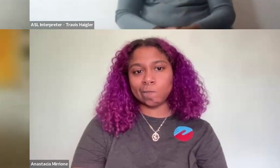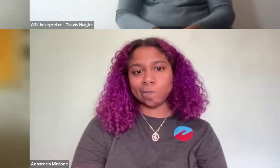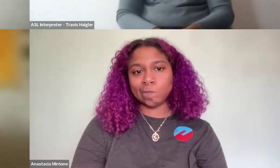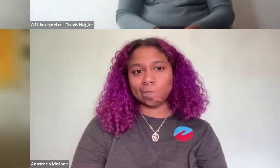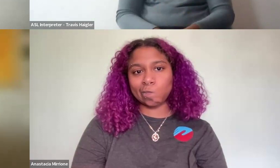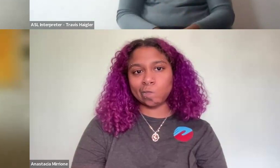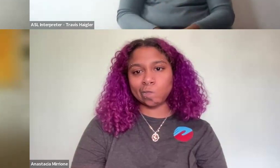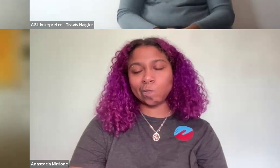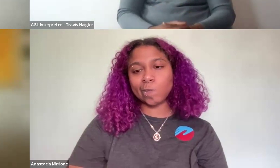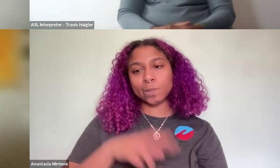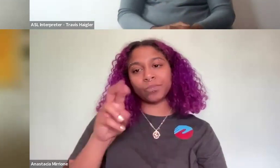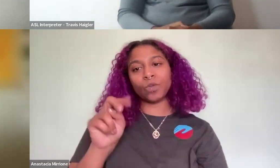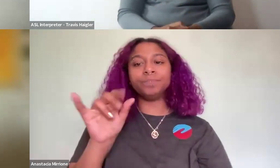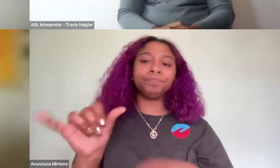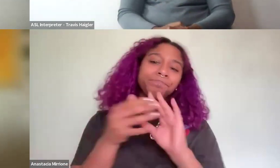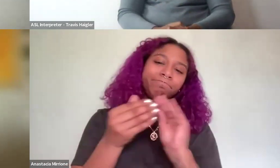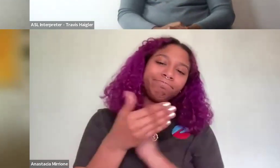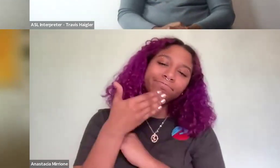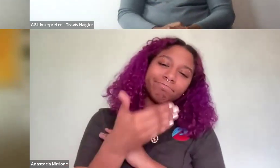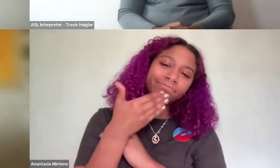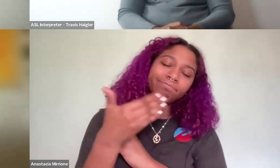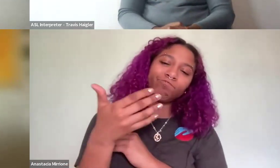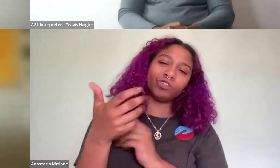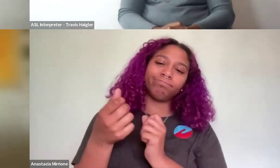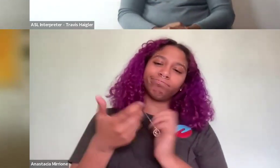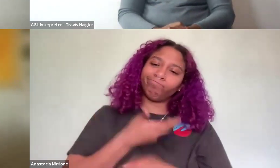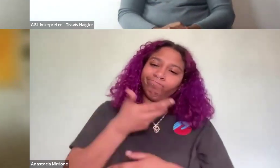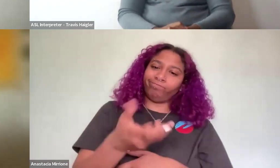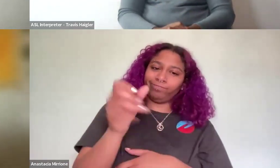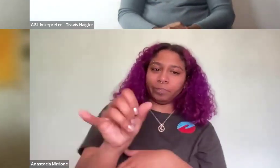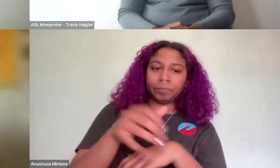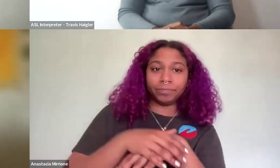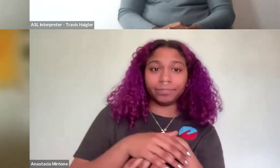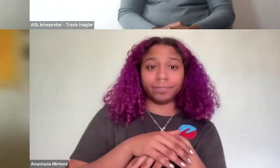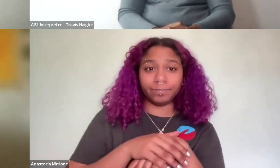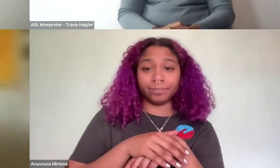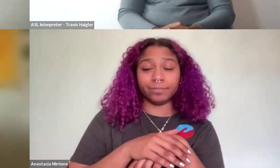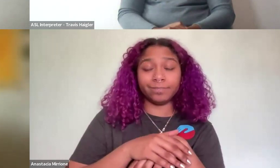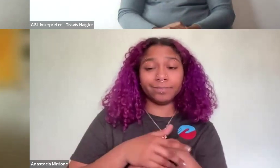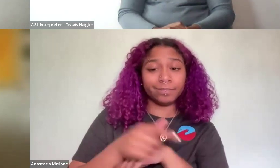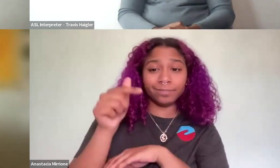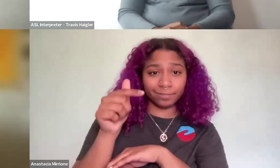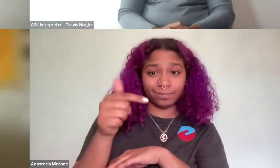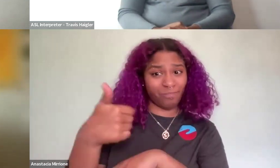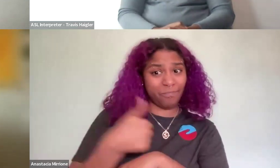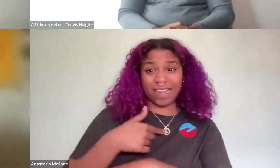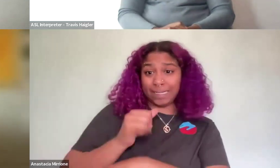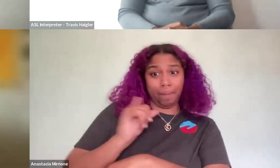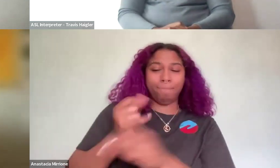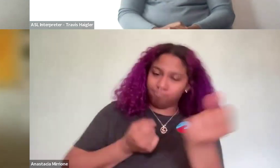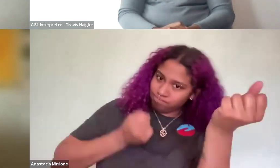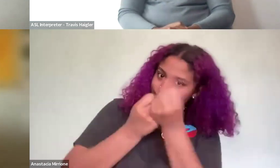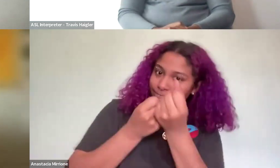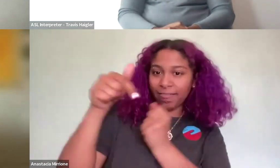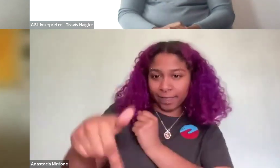Thank you for sharing that. Mhm. I can vouch that this book, although it's 10 years old, is as relevant as ever,